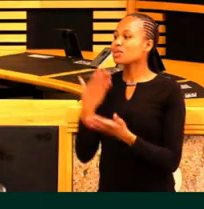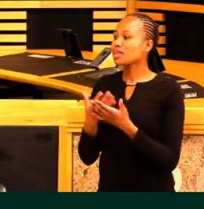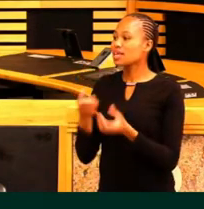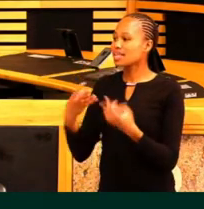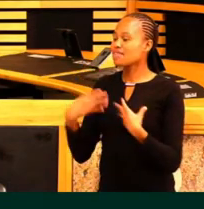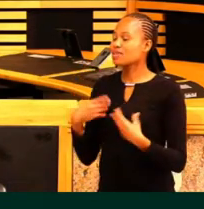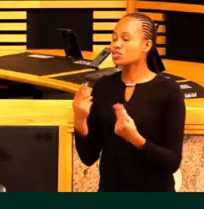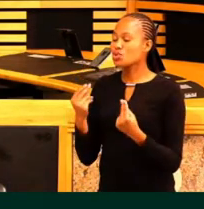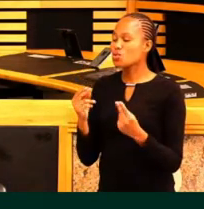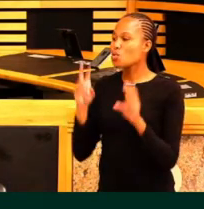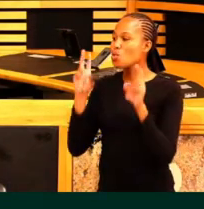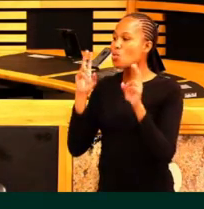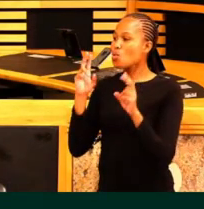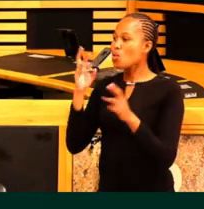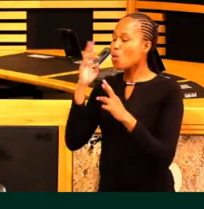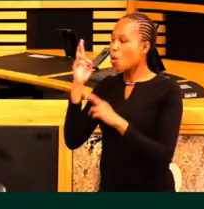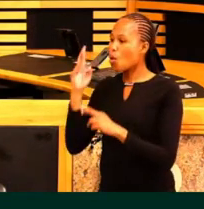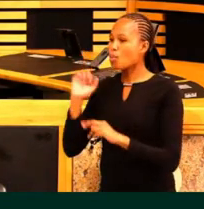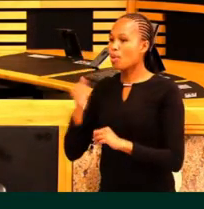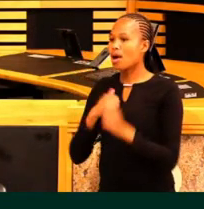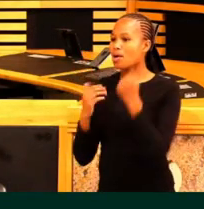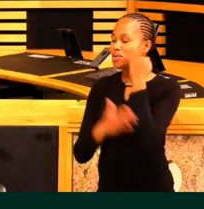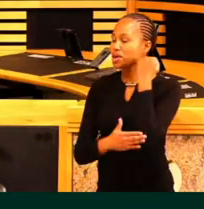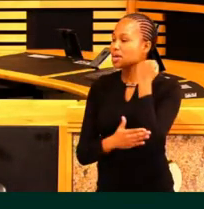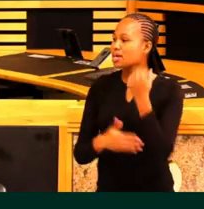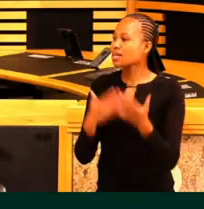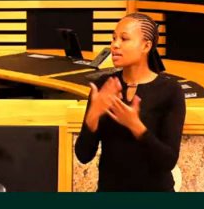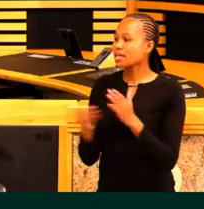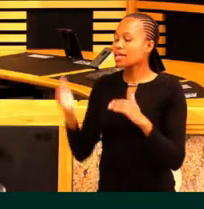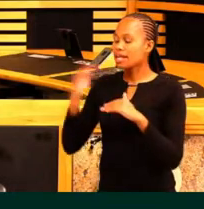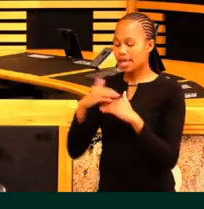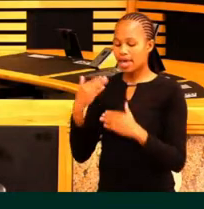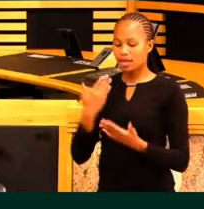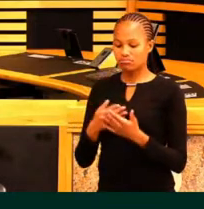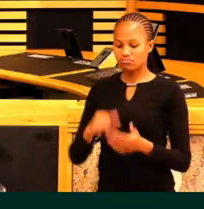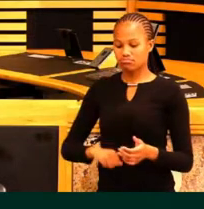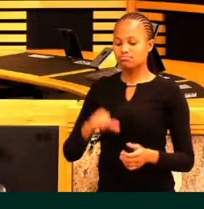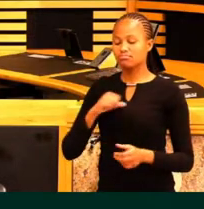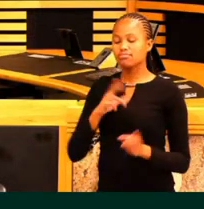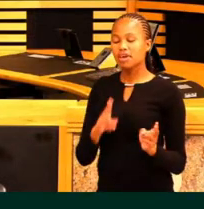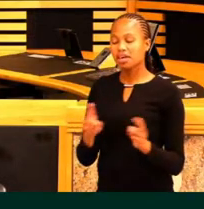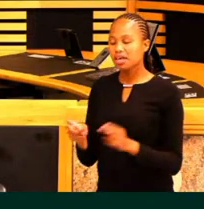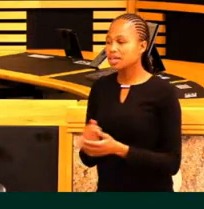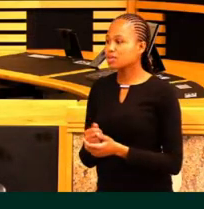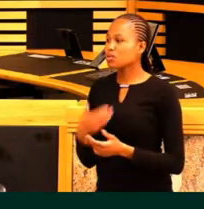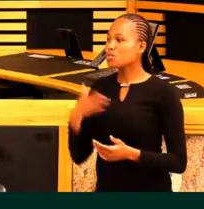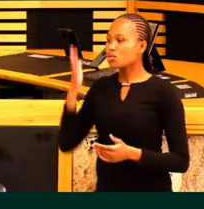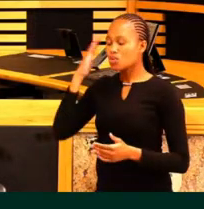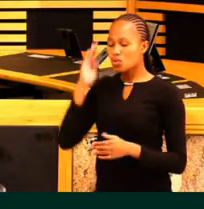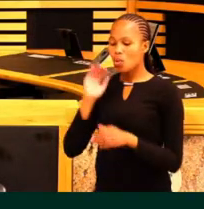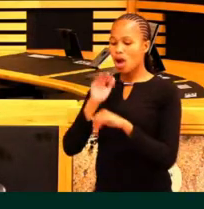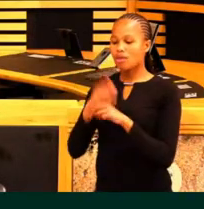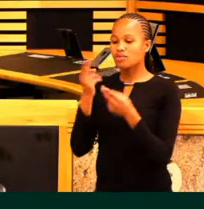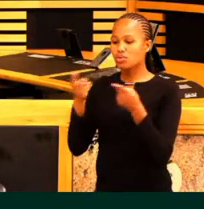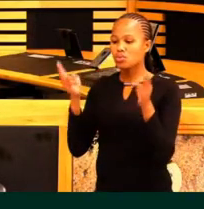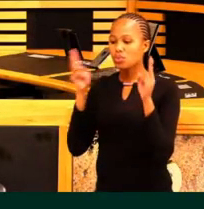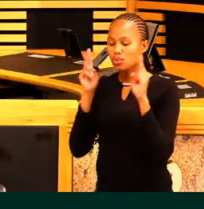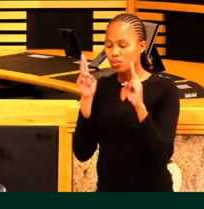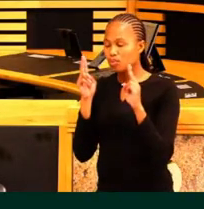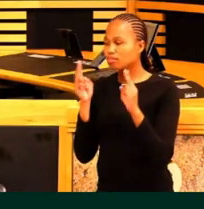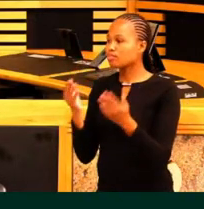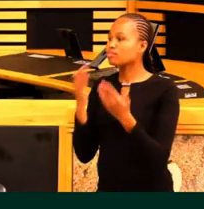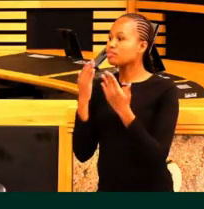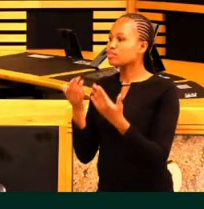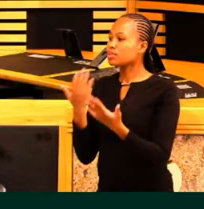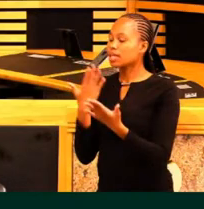New Hope and Faith that our country can gain its dignity we all know that after University students get exposed to the